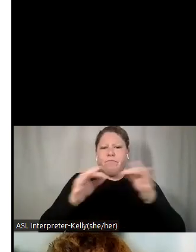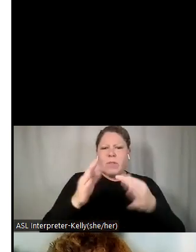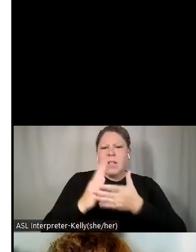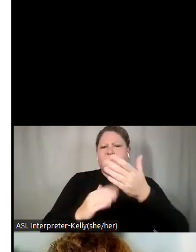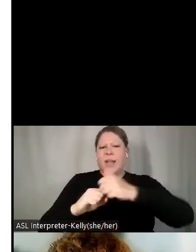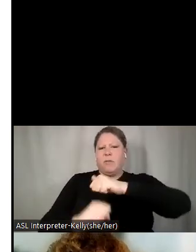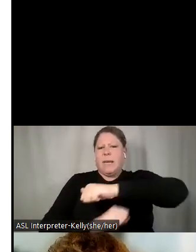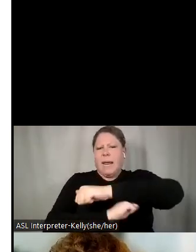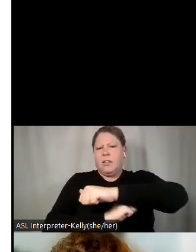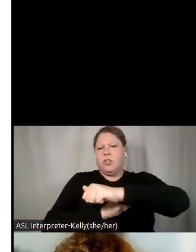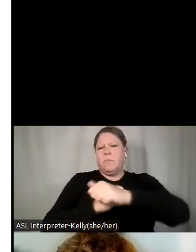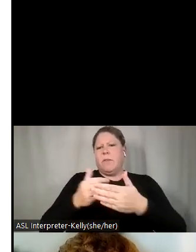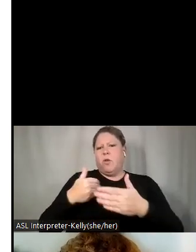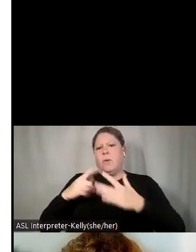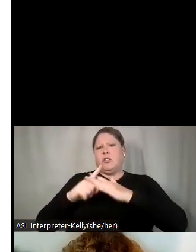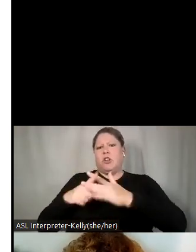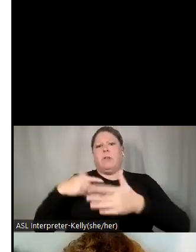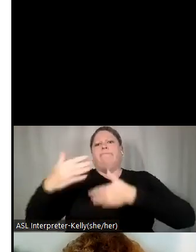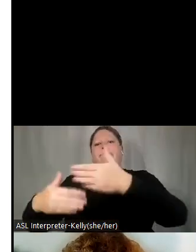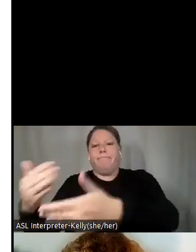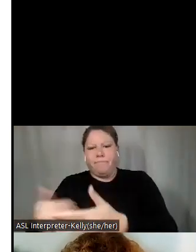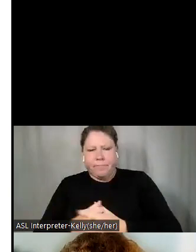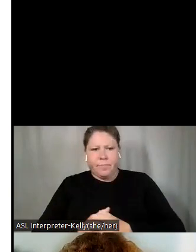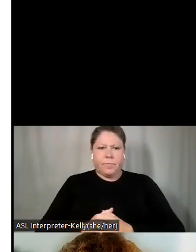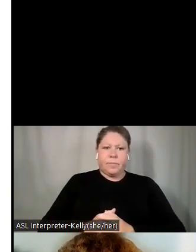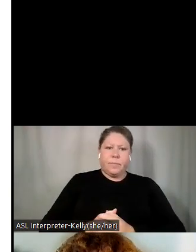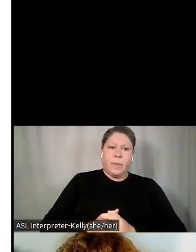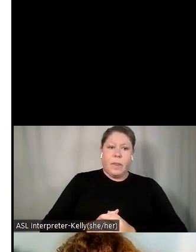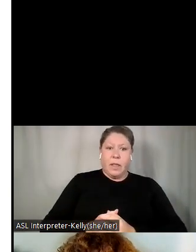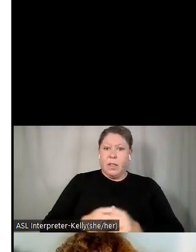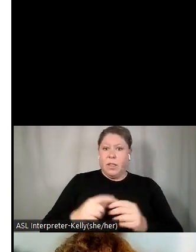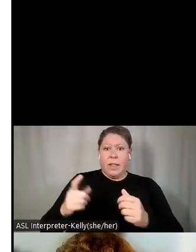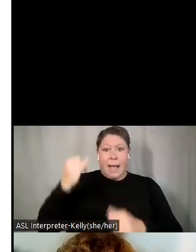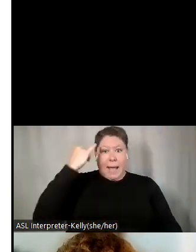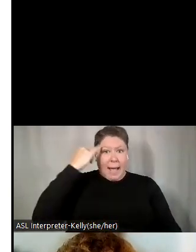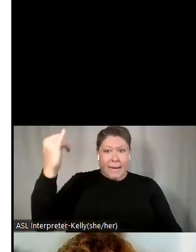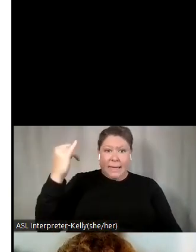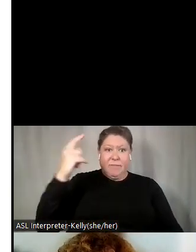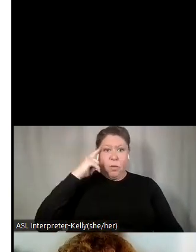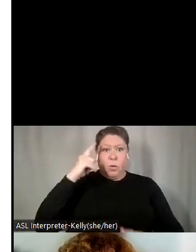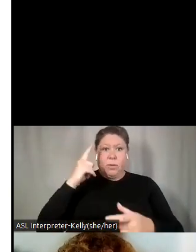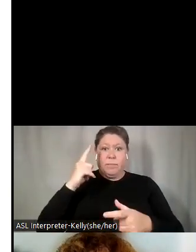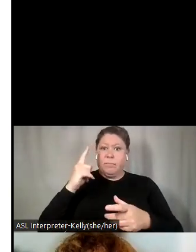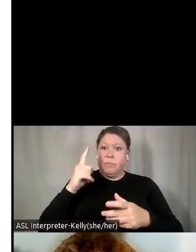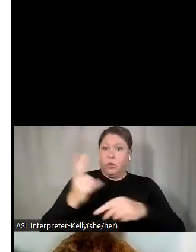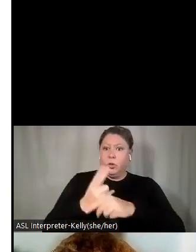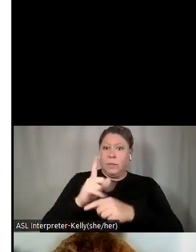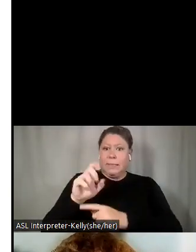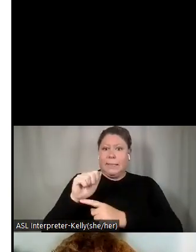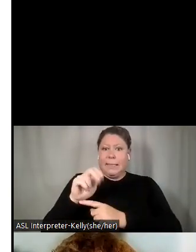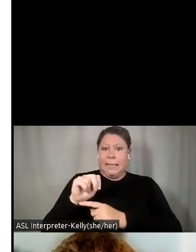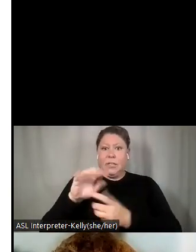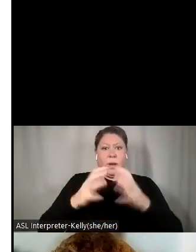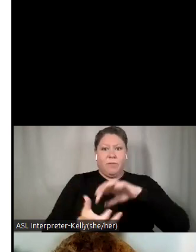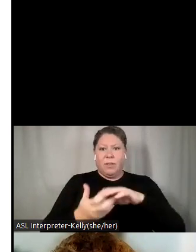built before we got started. So the original idea for engaging in lean transformation at CDPH really is the